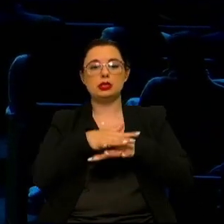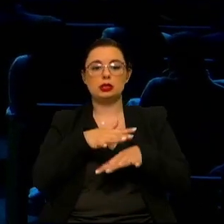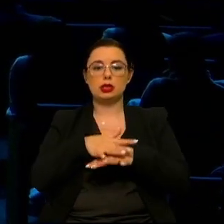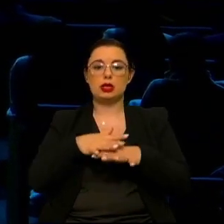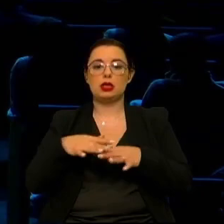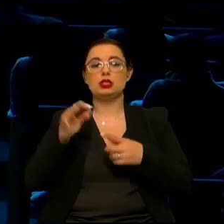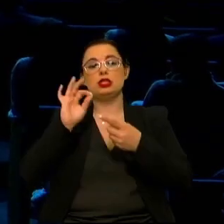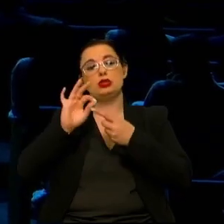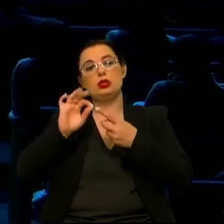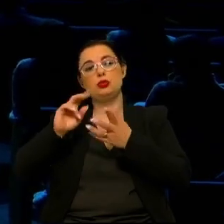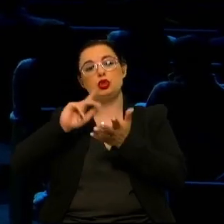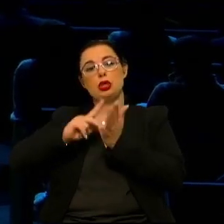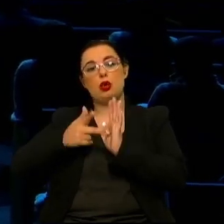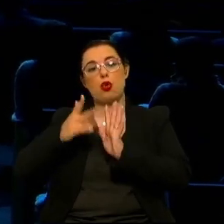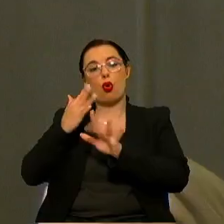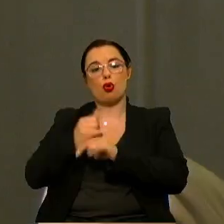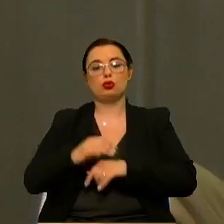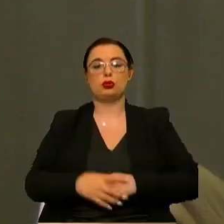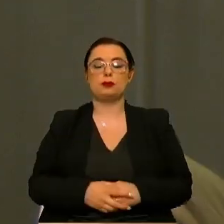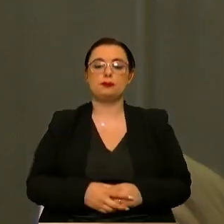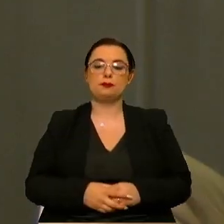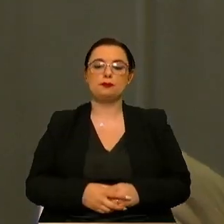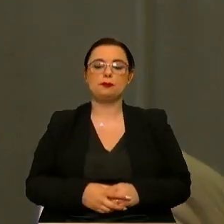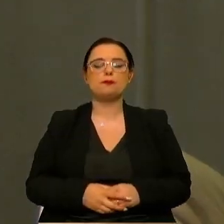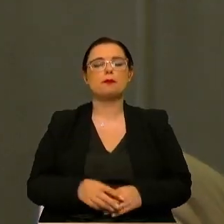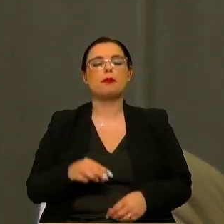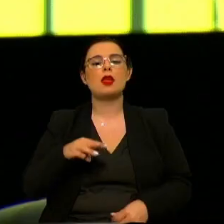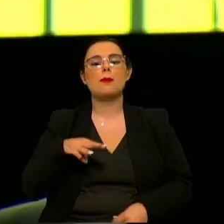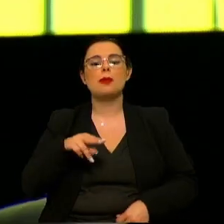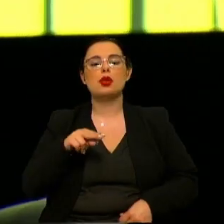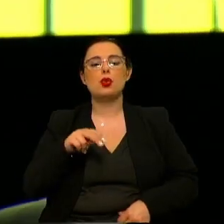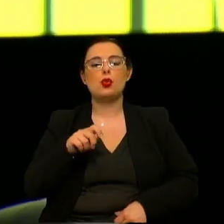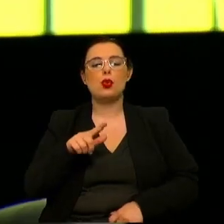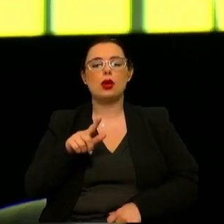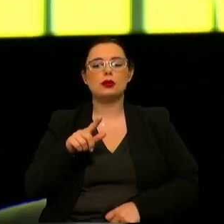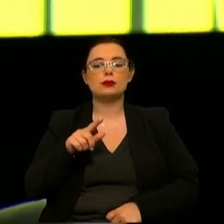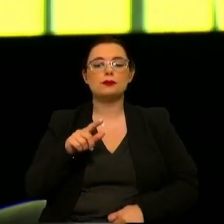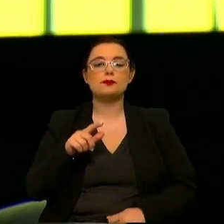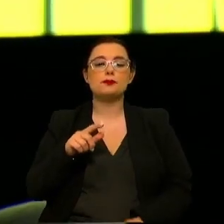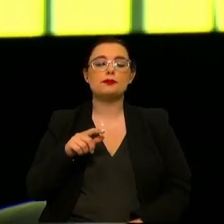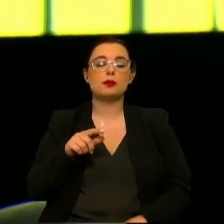to reinforce the security of our networks with a different type of technology.